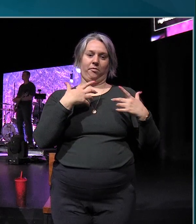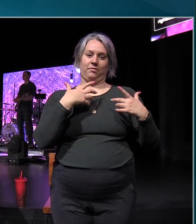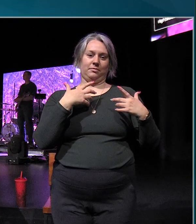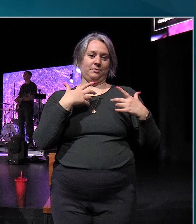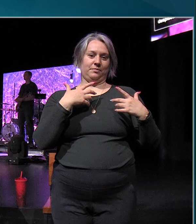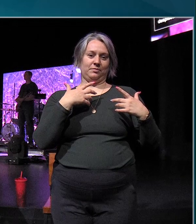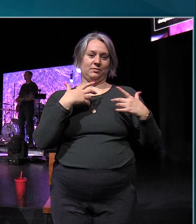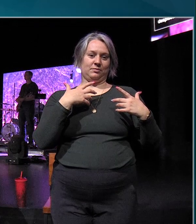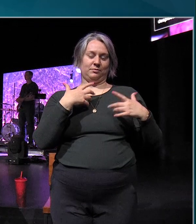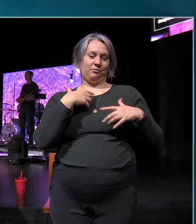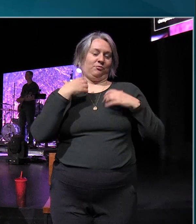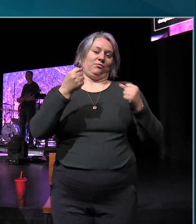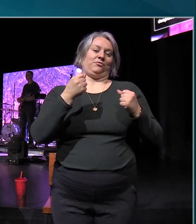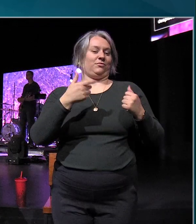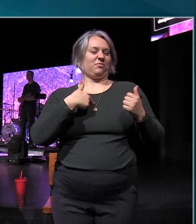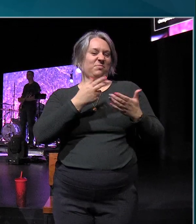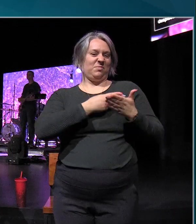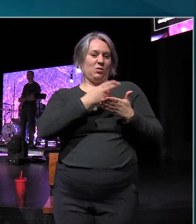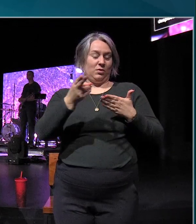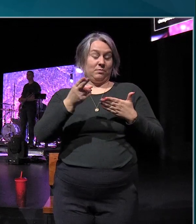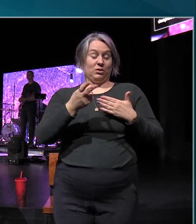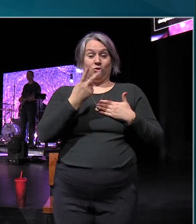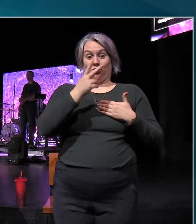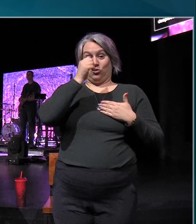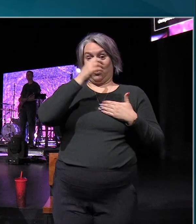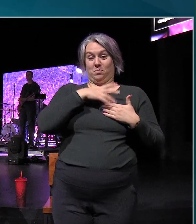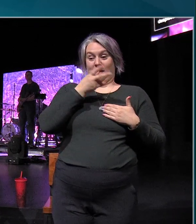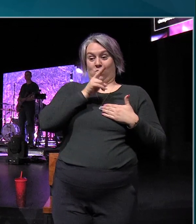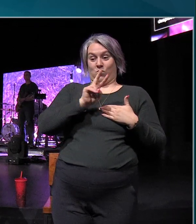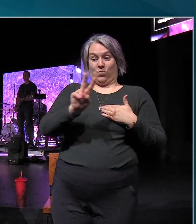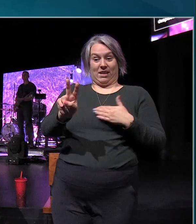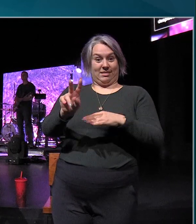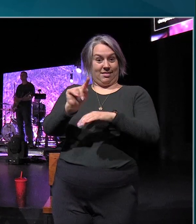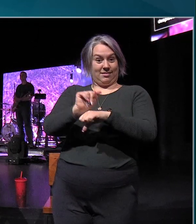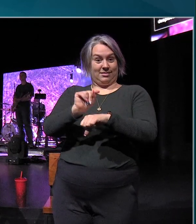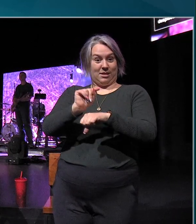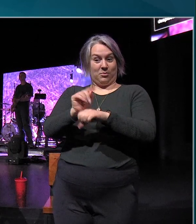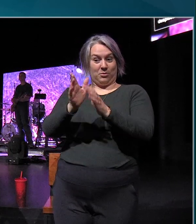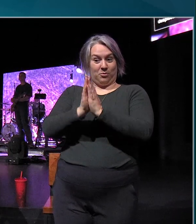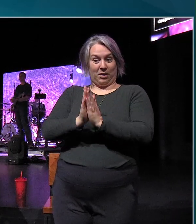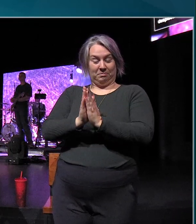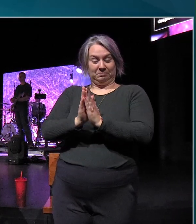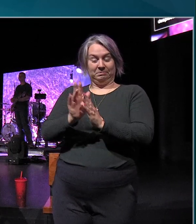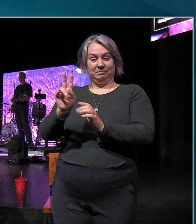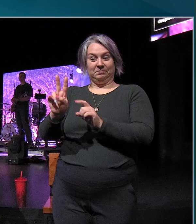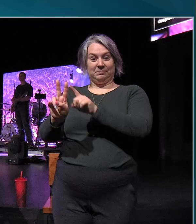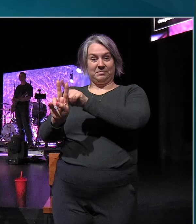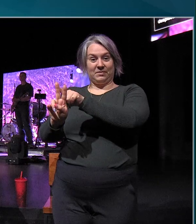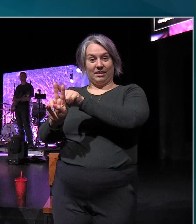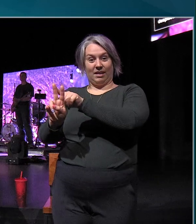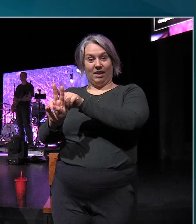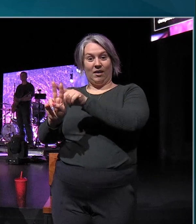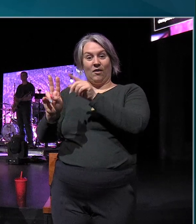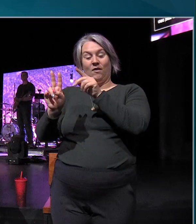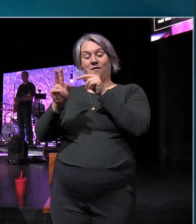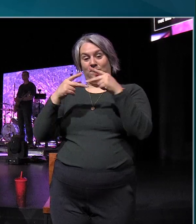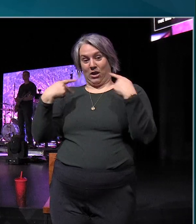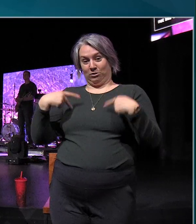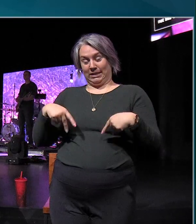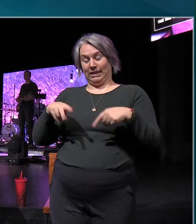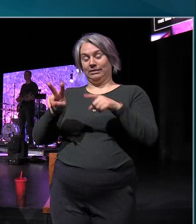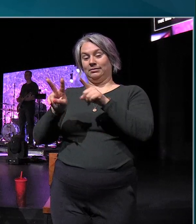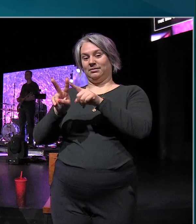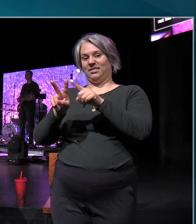else. Two men went to the temple to pray. One was a Pharisee and the other was a despised tax collector. The